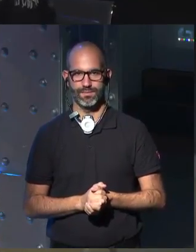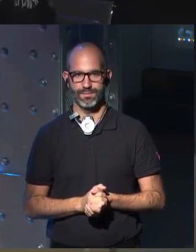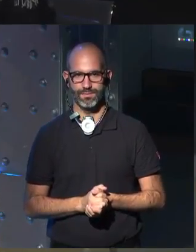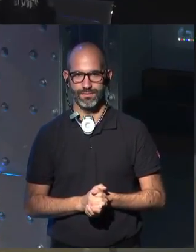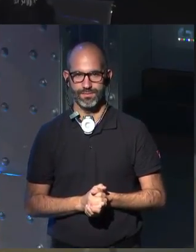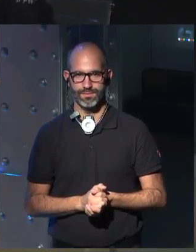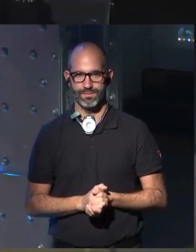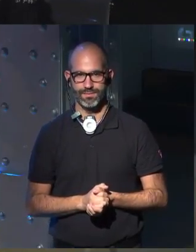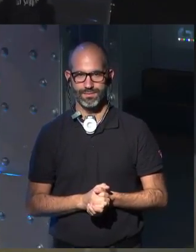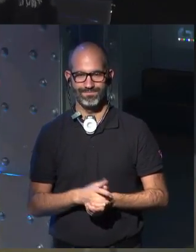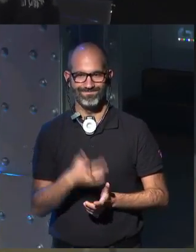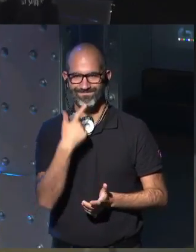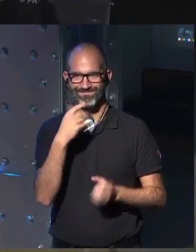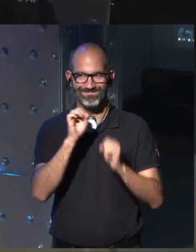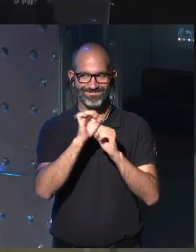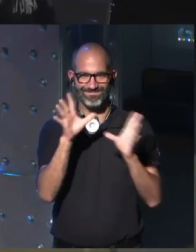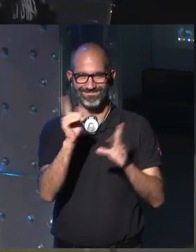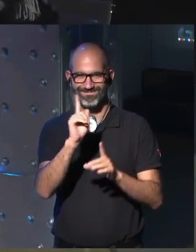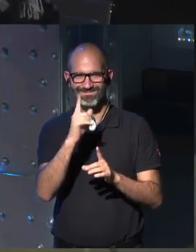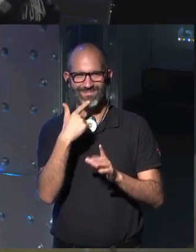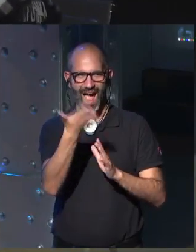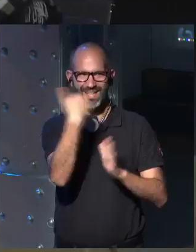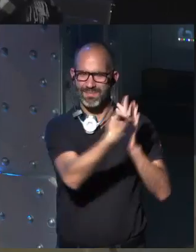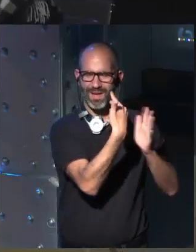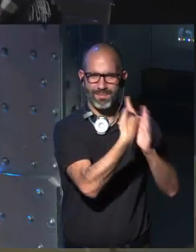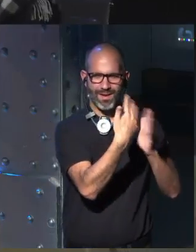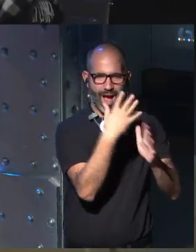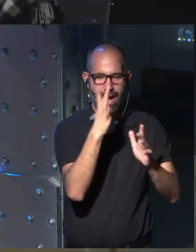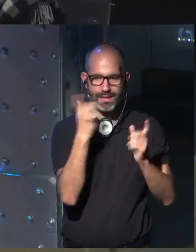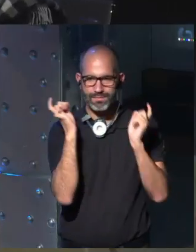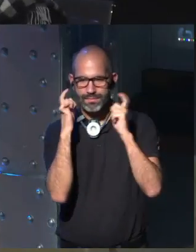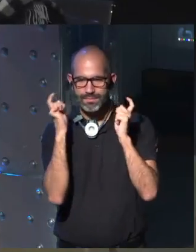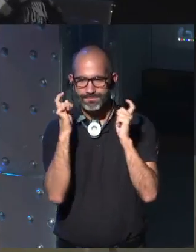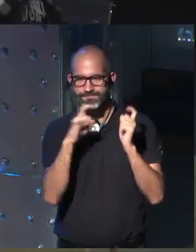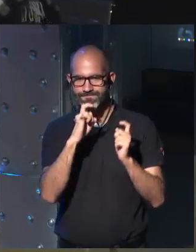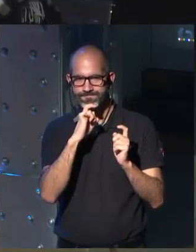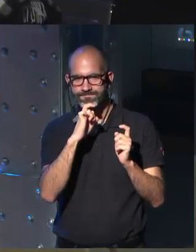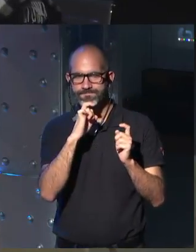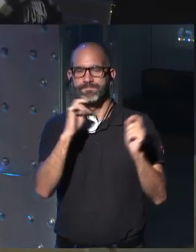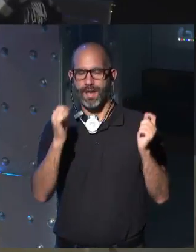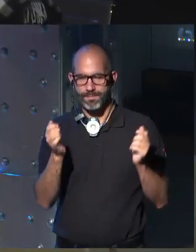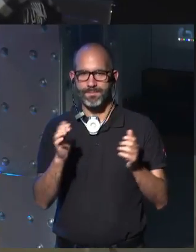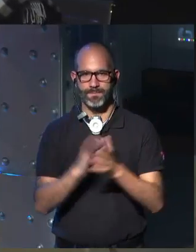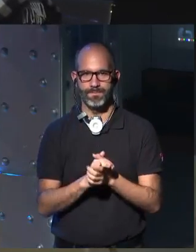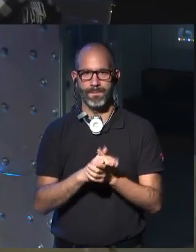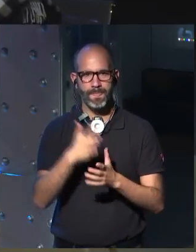Yes. I don't know quite how you're going to manage to wear it on top of the microphone.